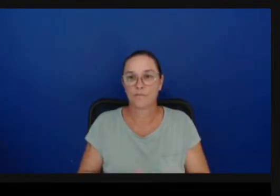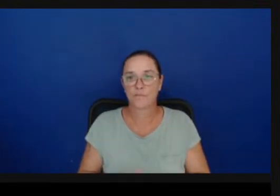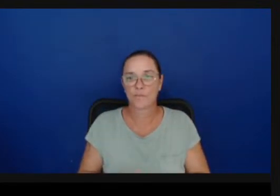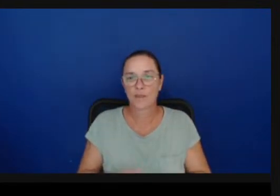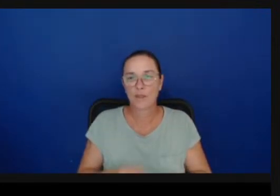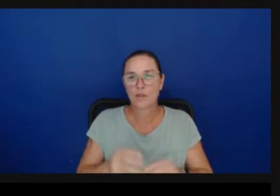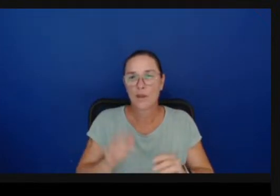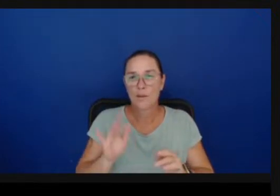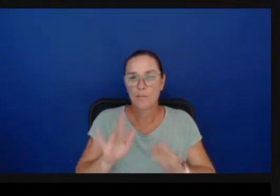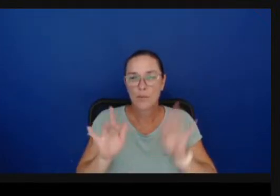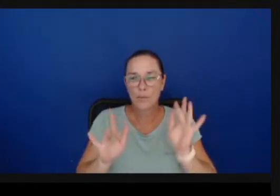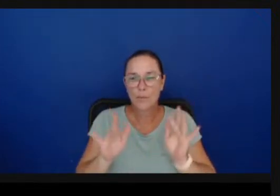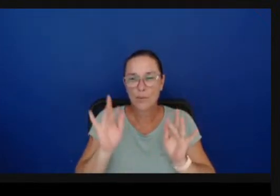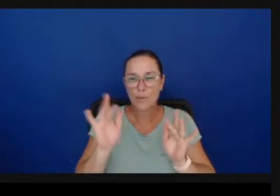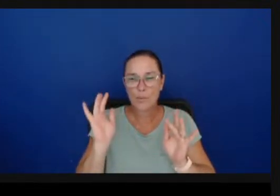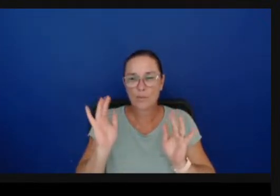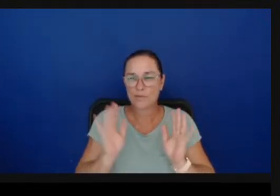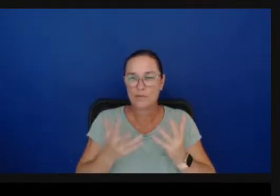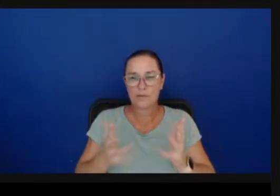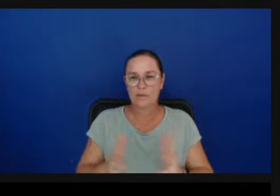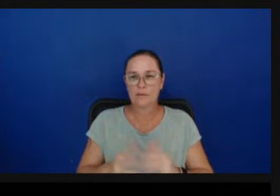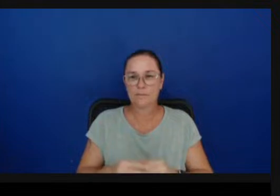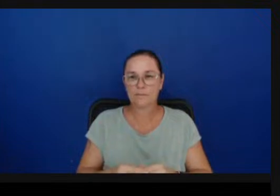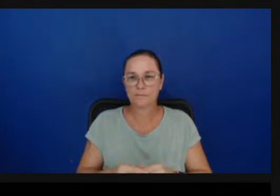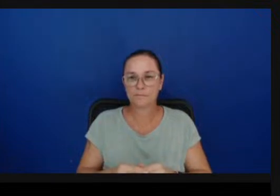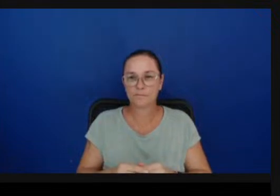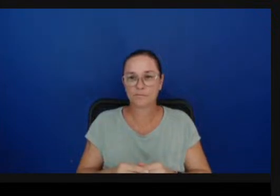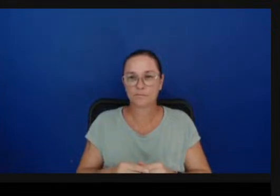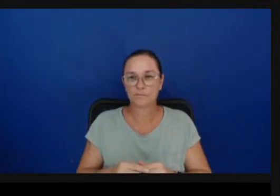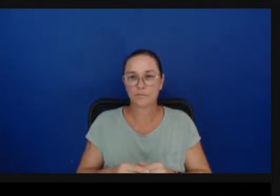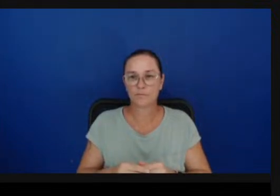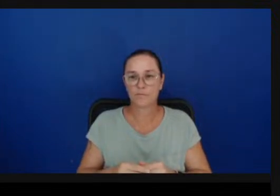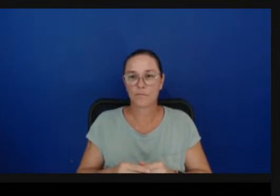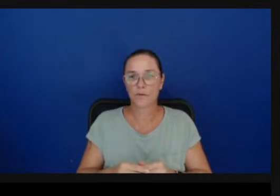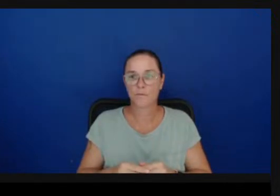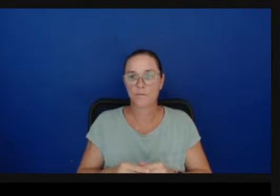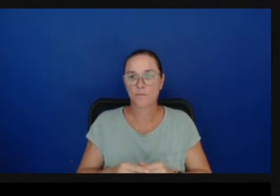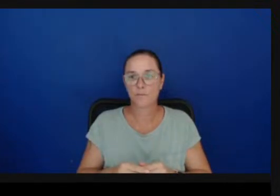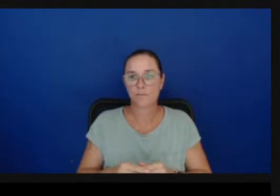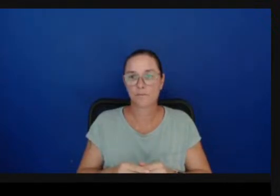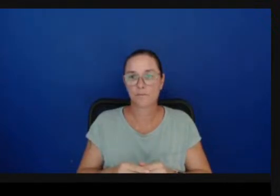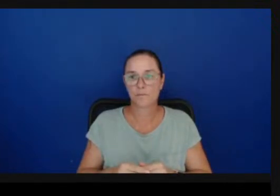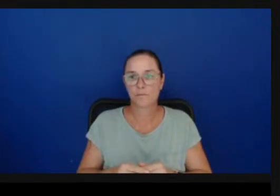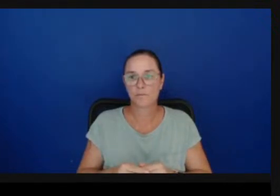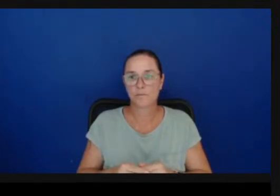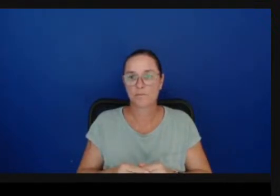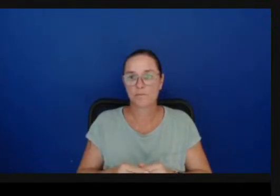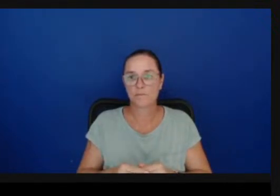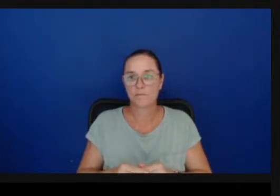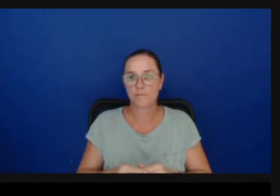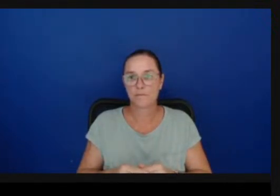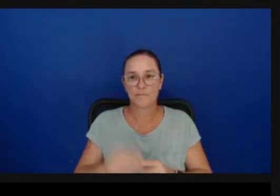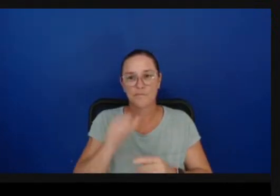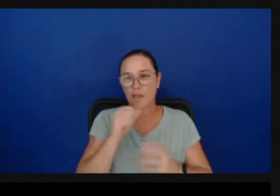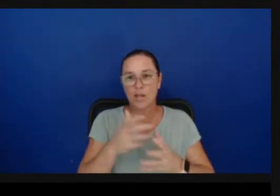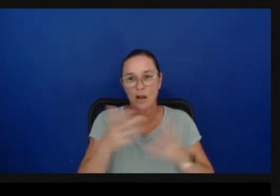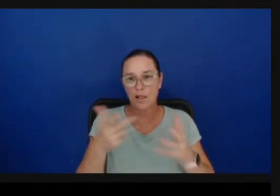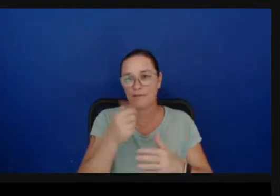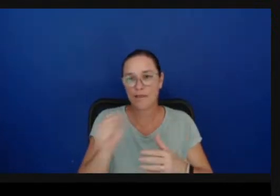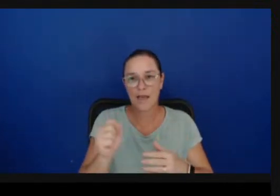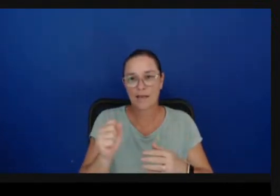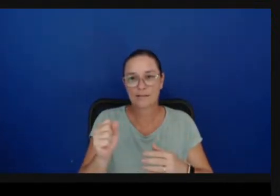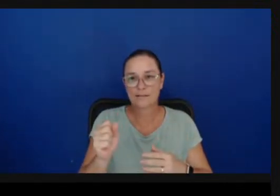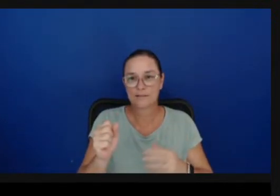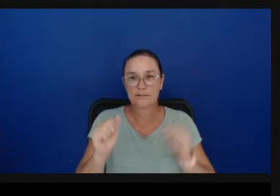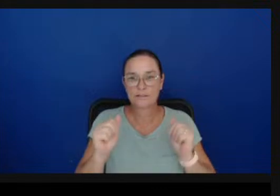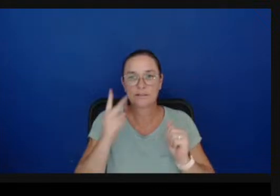still visible there on that ramp down to the crater floor. And not as much gas visible from